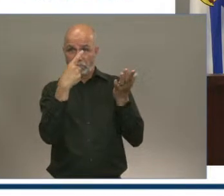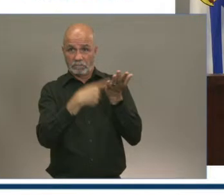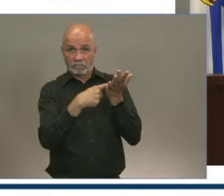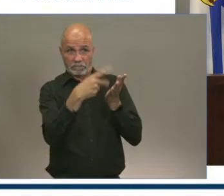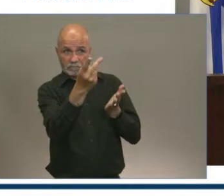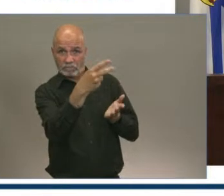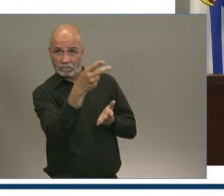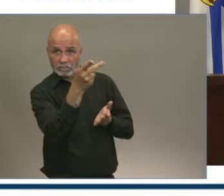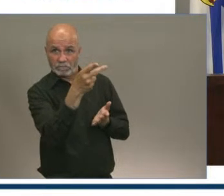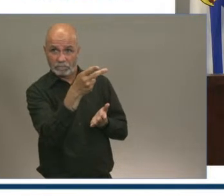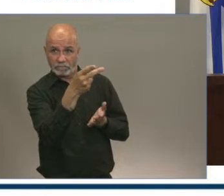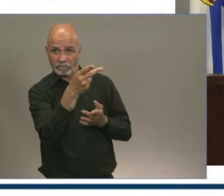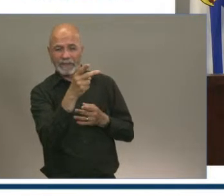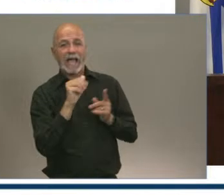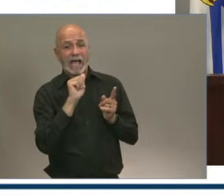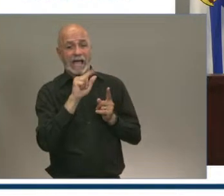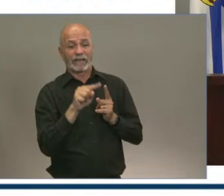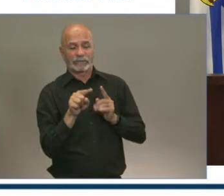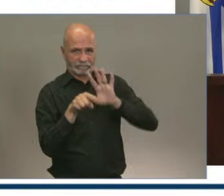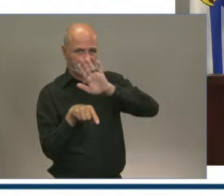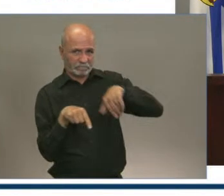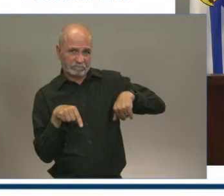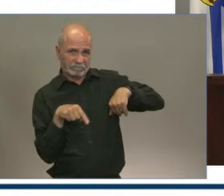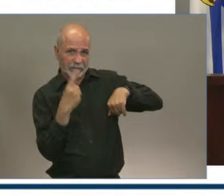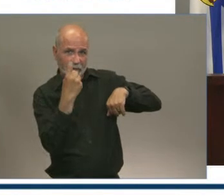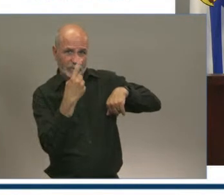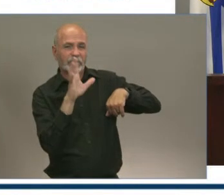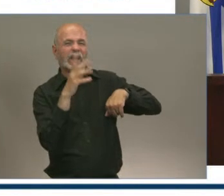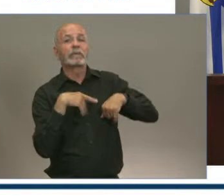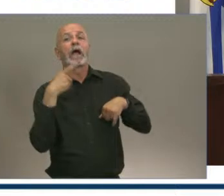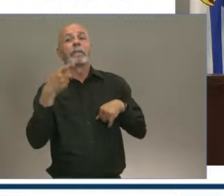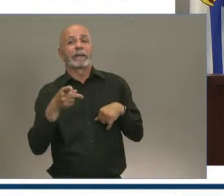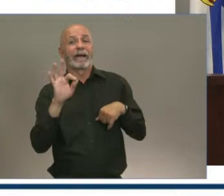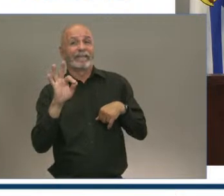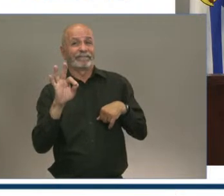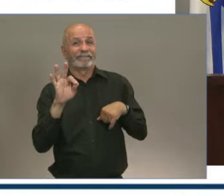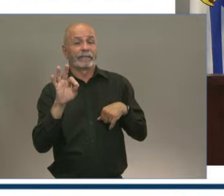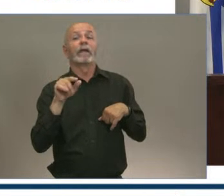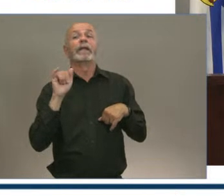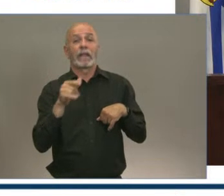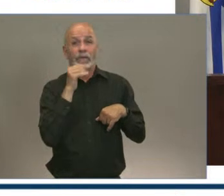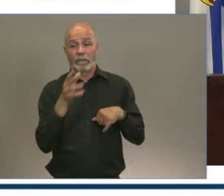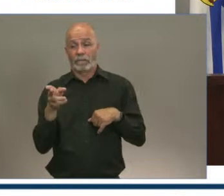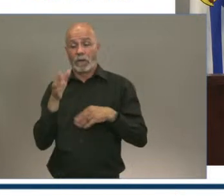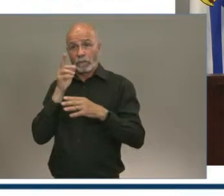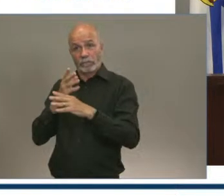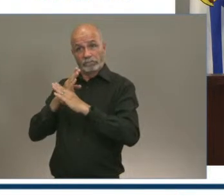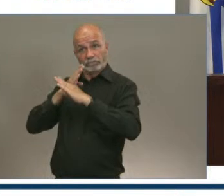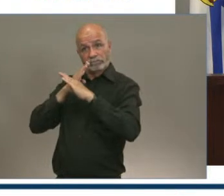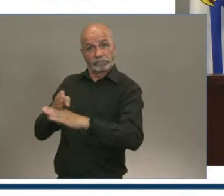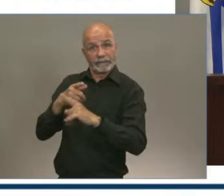or is it just a wash? And I and the rest of us who got the first dose of